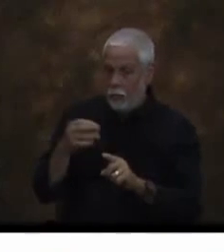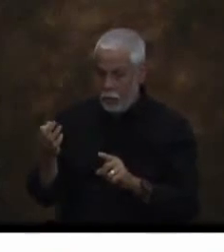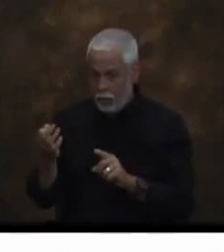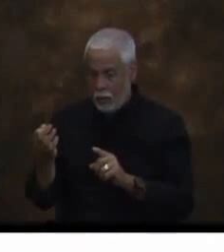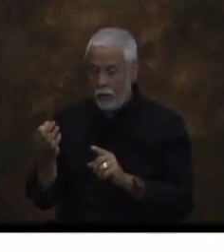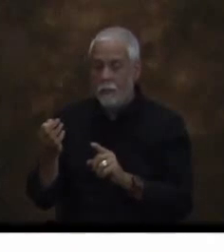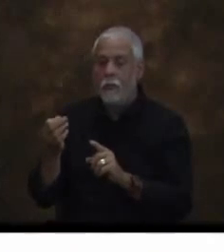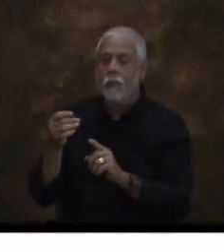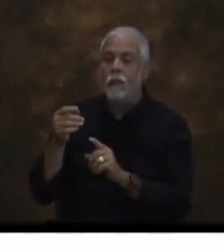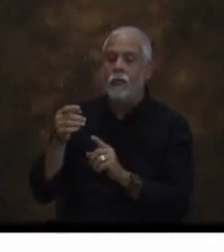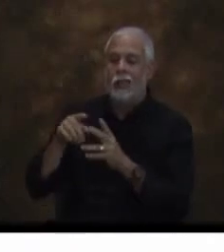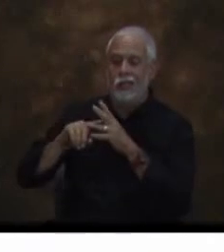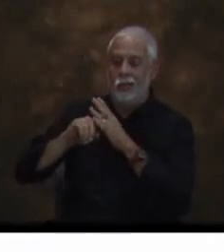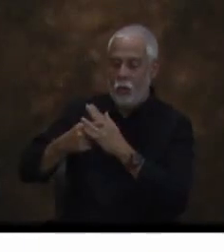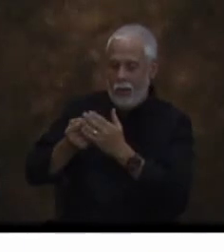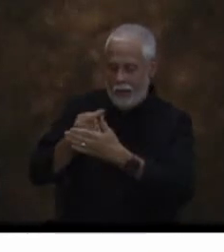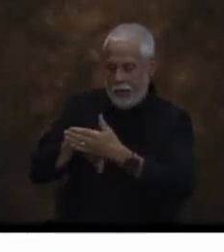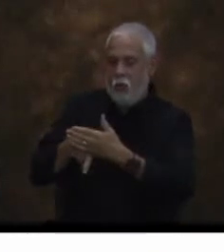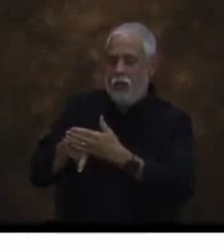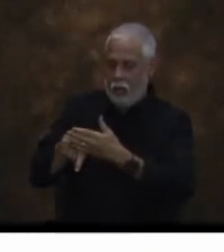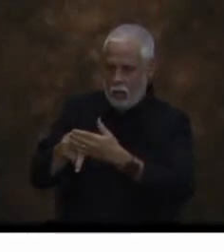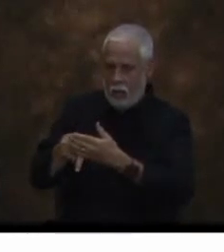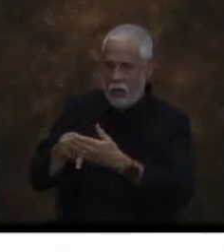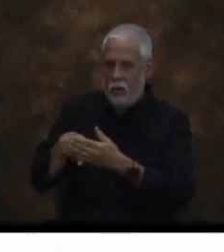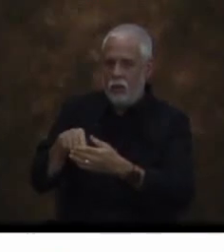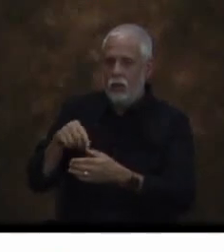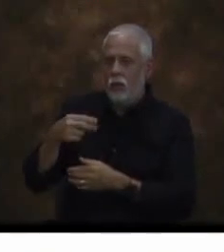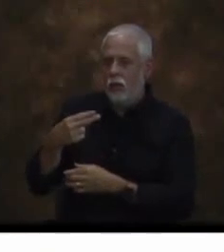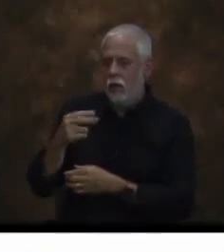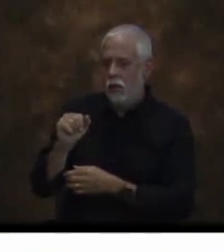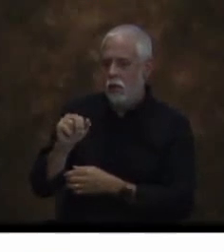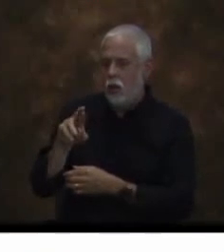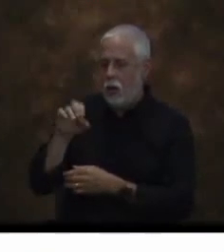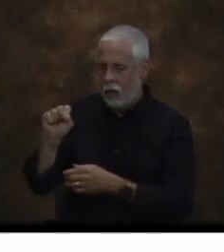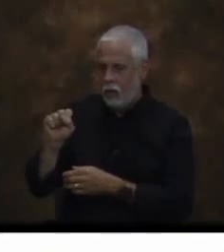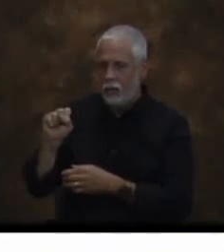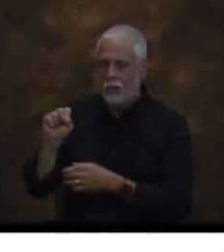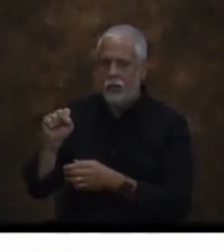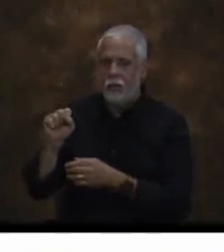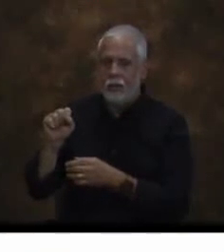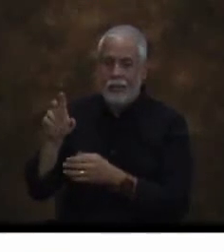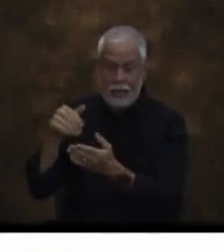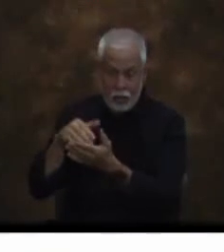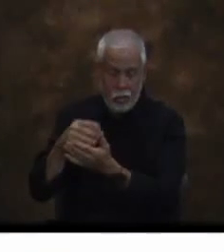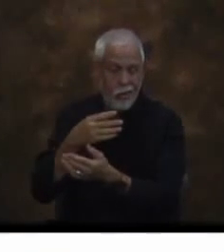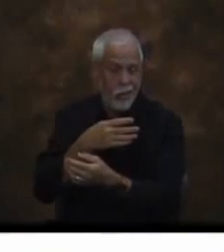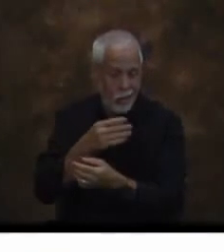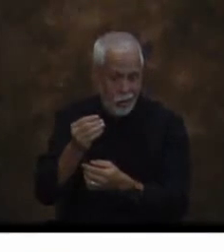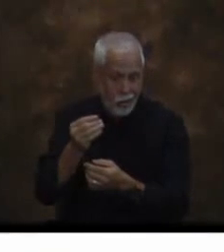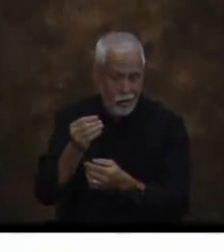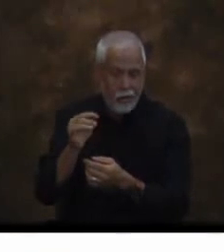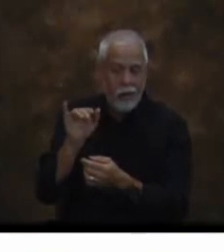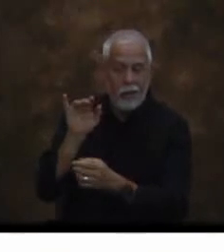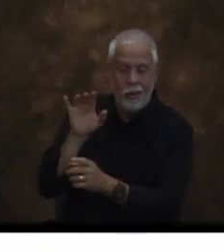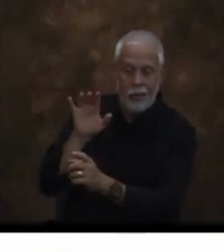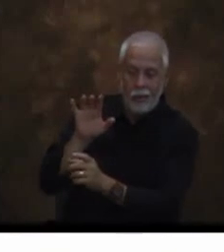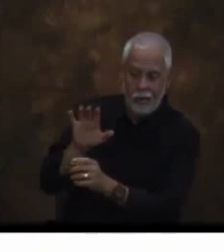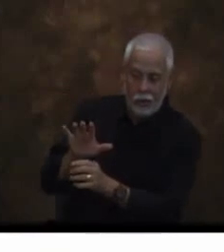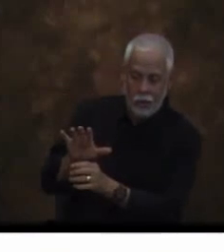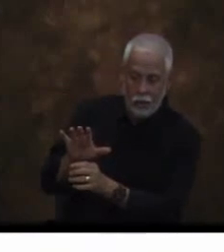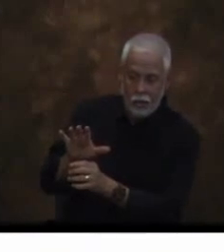Friday, beginning next week at Harrah's Event Center. And that